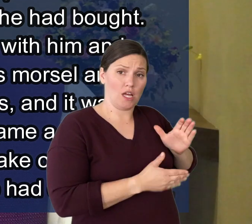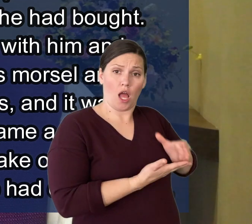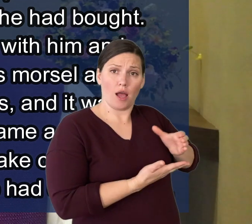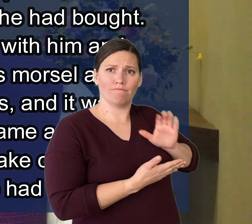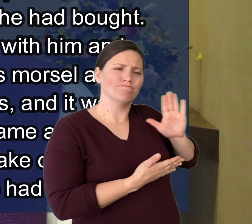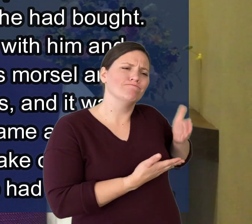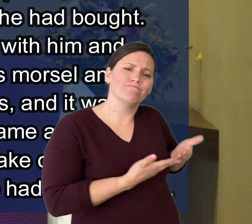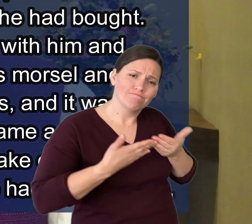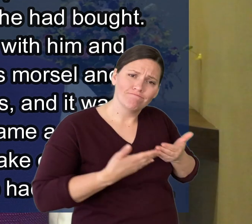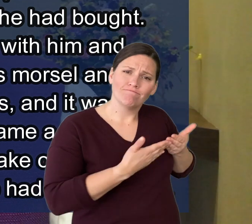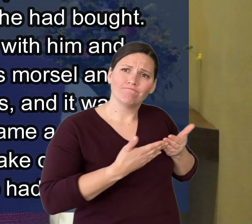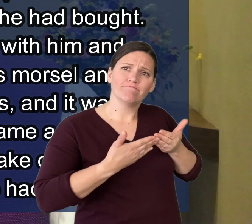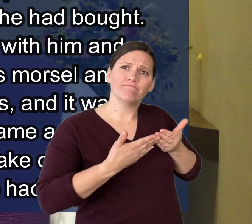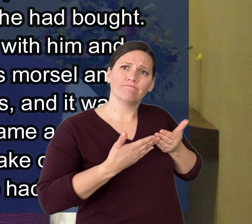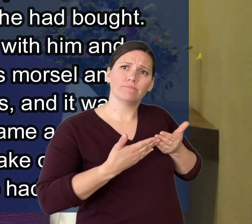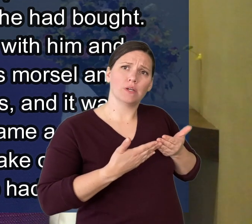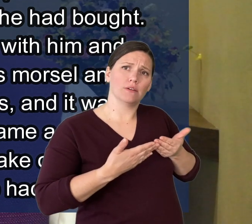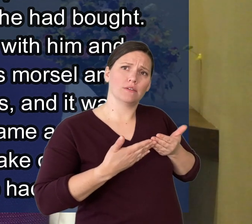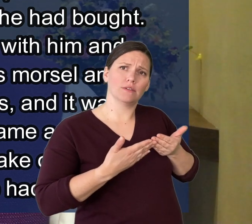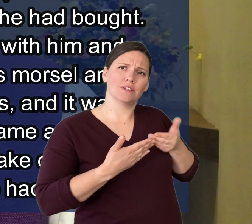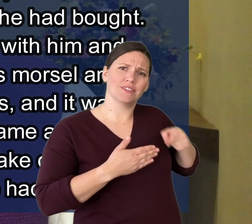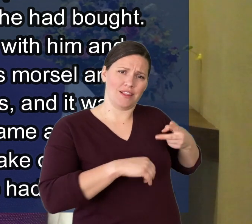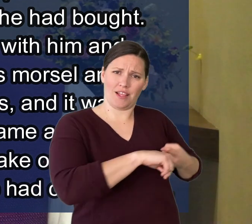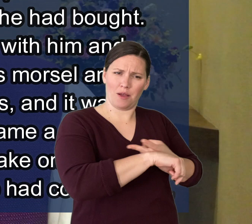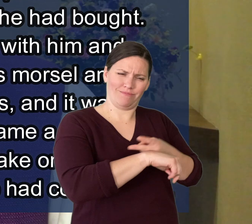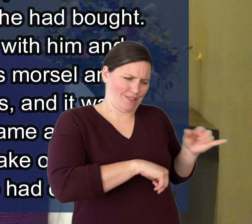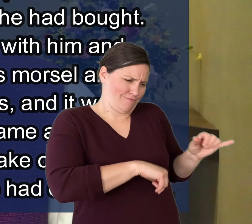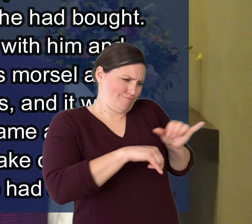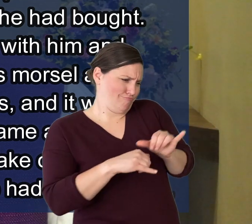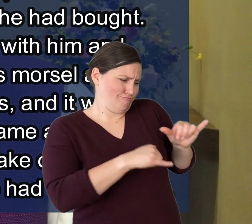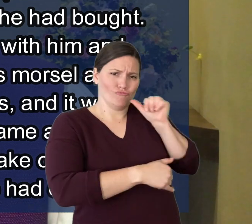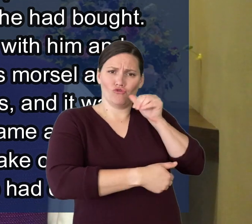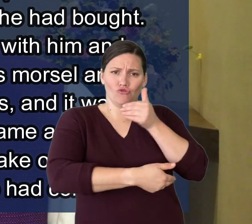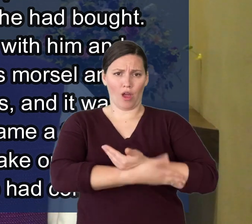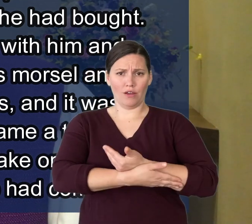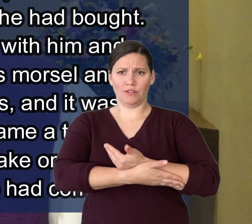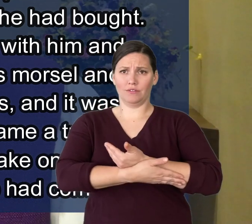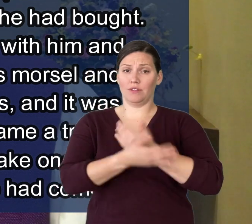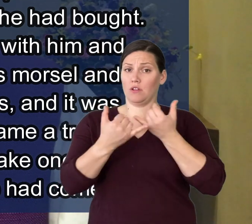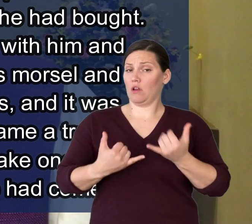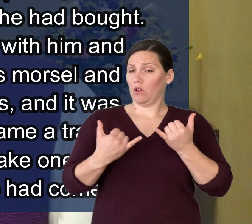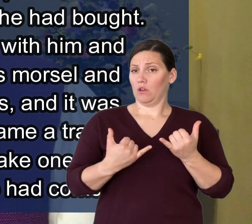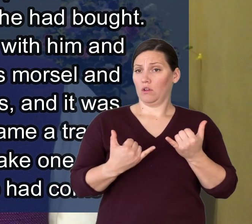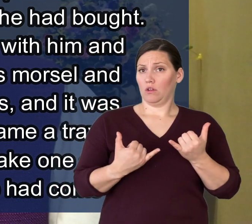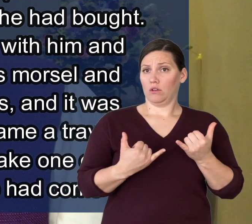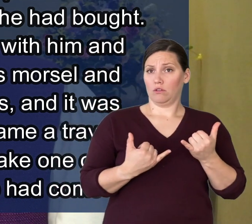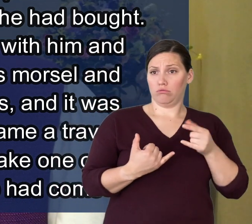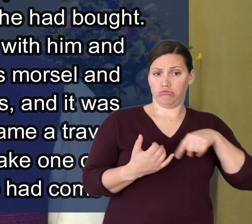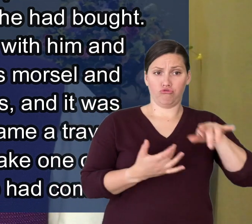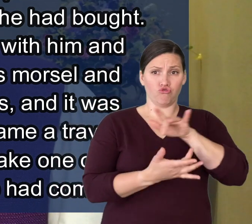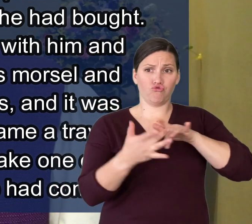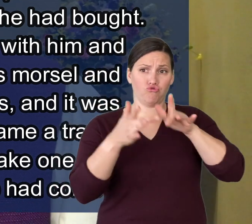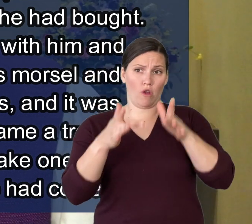and lie in his arms, and it was like a daughter to him. Now there came a traveler to the